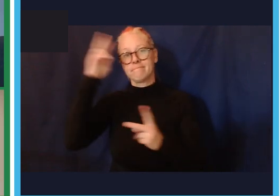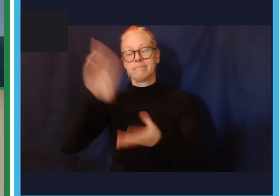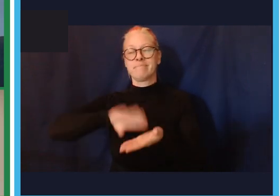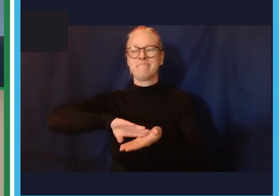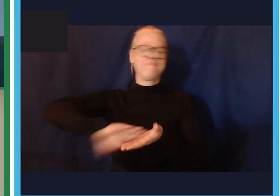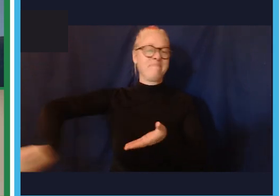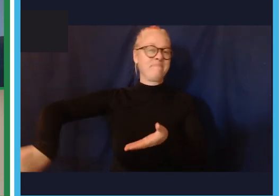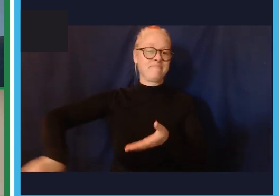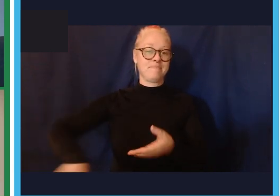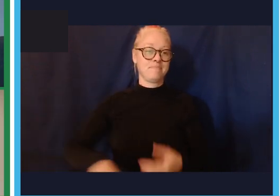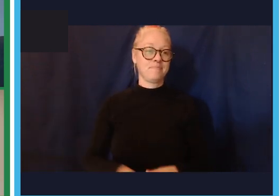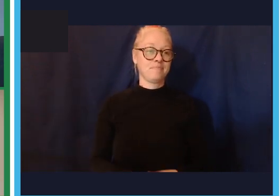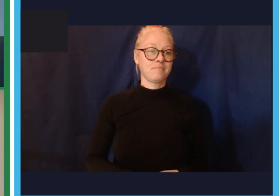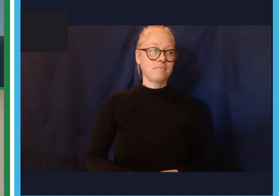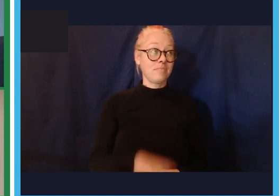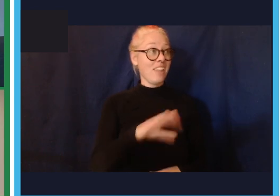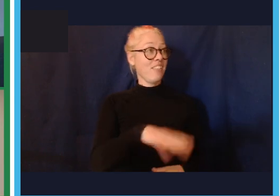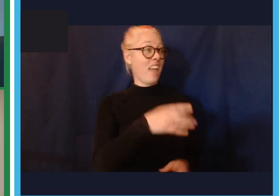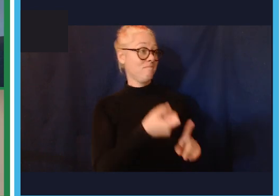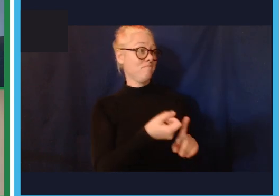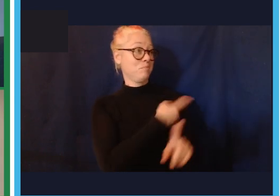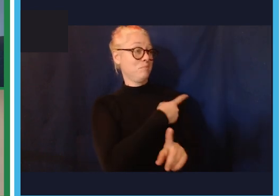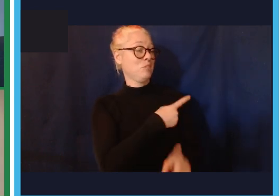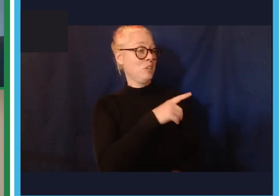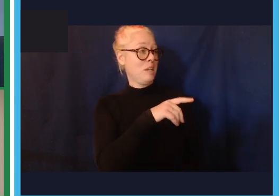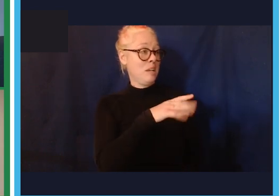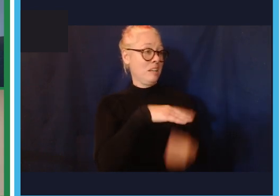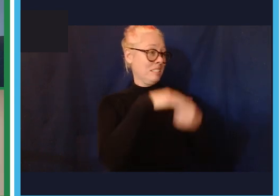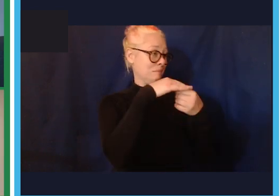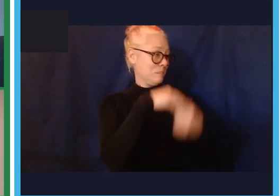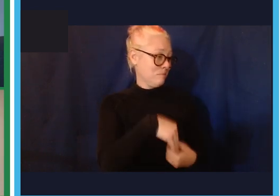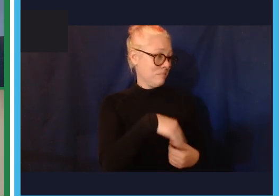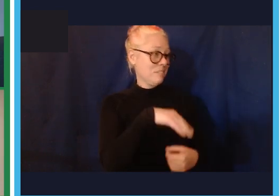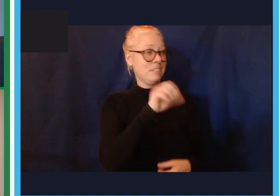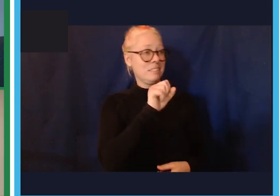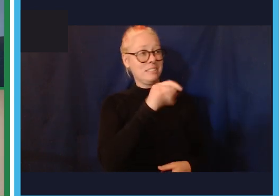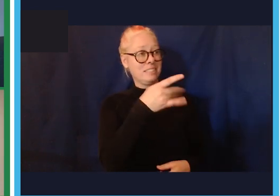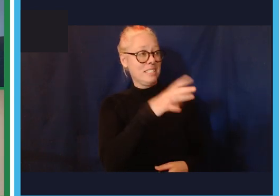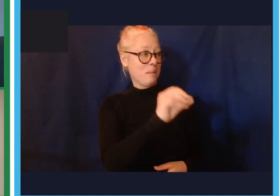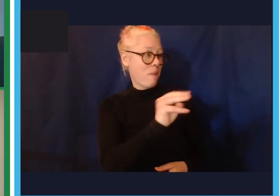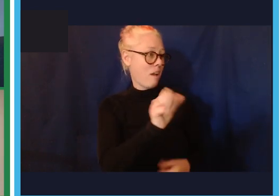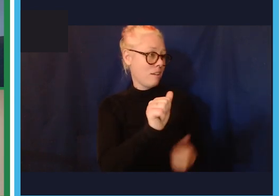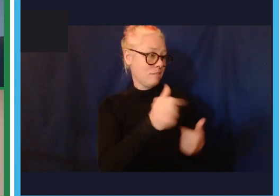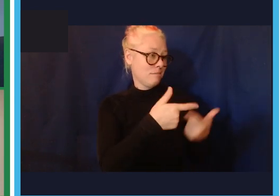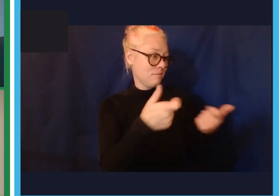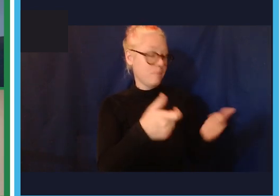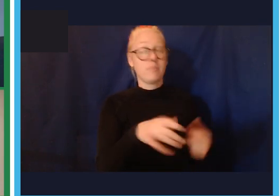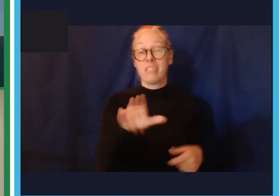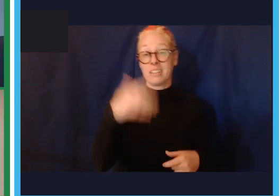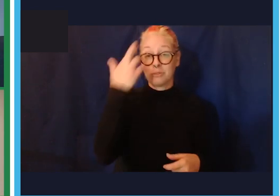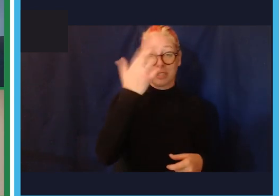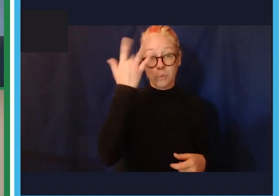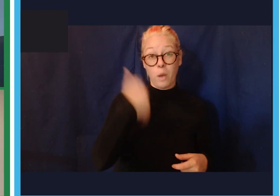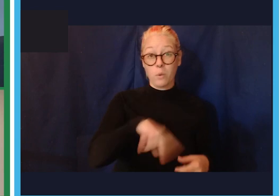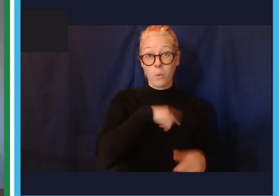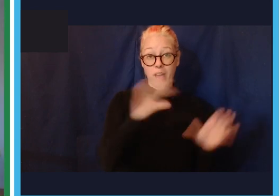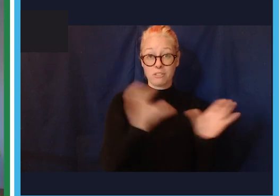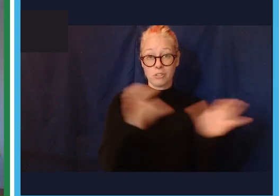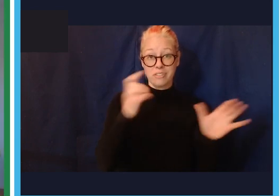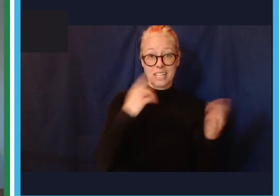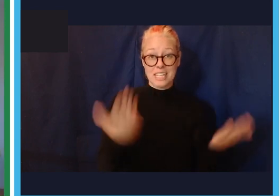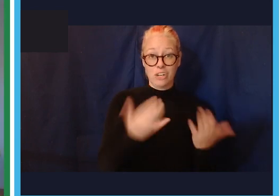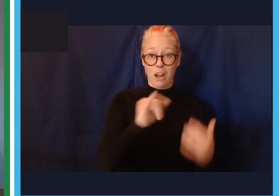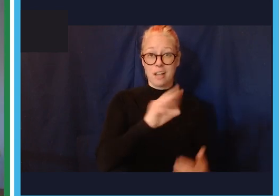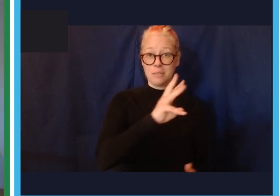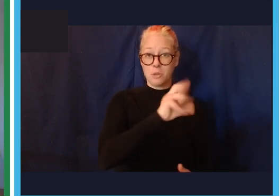because, you know, I'm aware, living with PTSD myself, that there's so much stigma surrounding